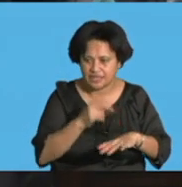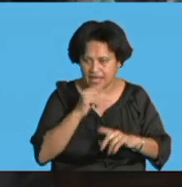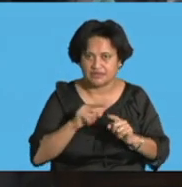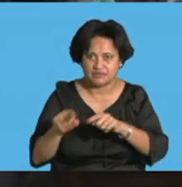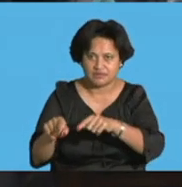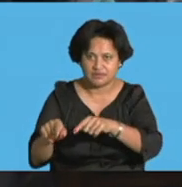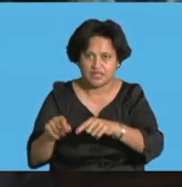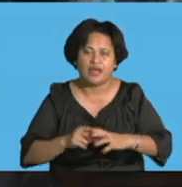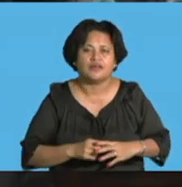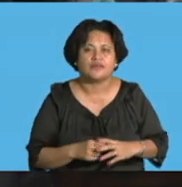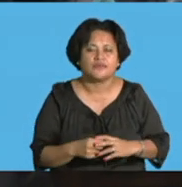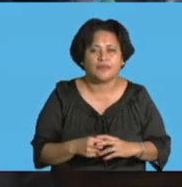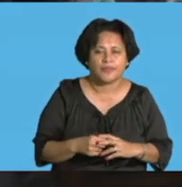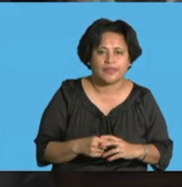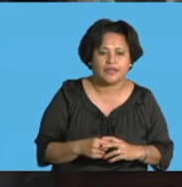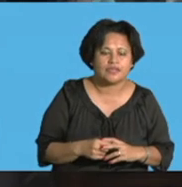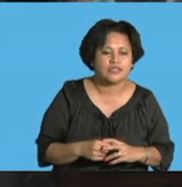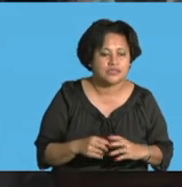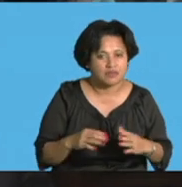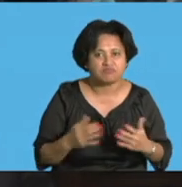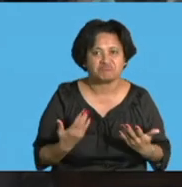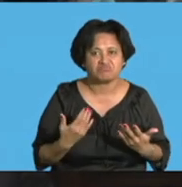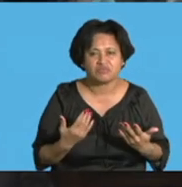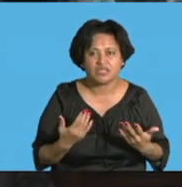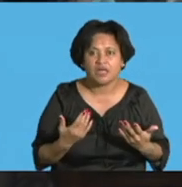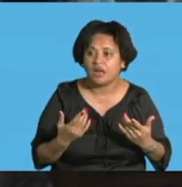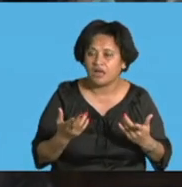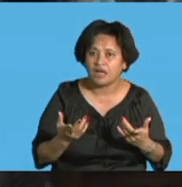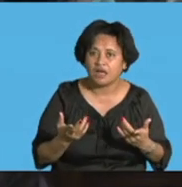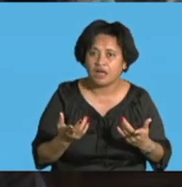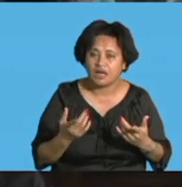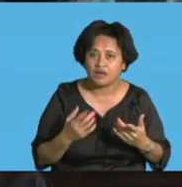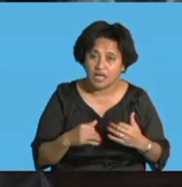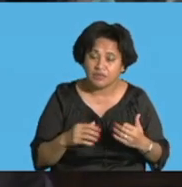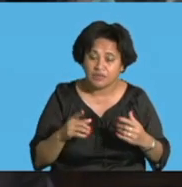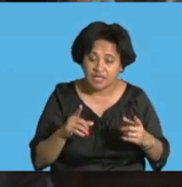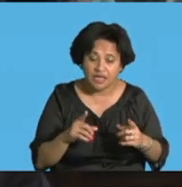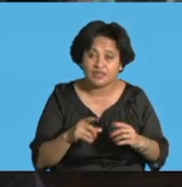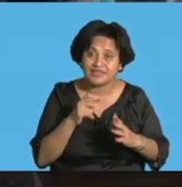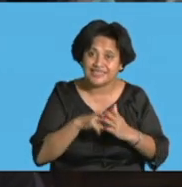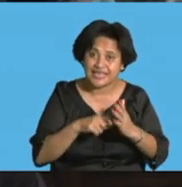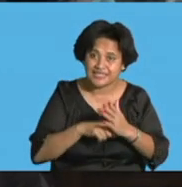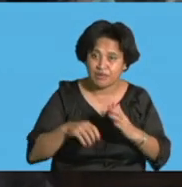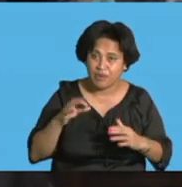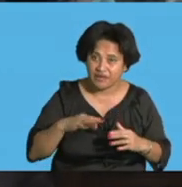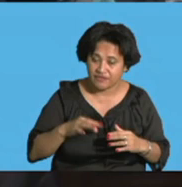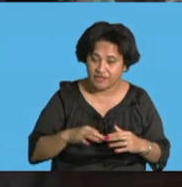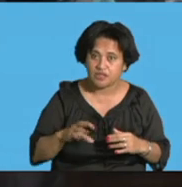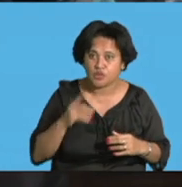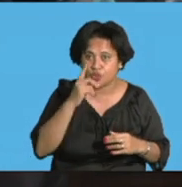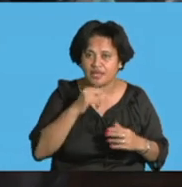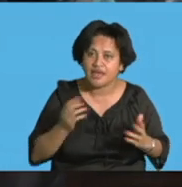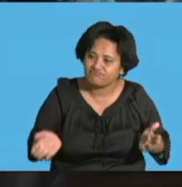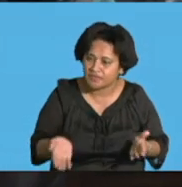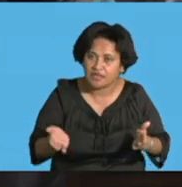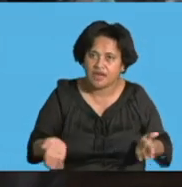the settlement. Mr. Speaker, sir, I welcome the multiple tax benefits extended to encourage the private sector investments